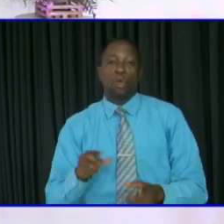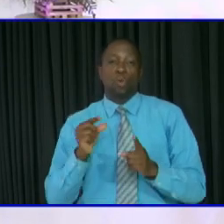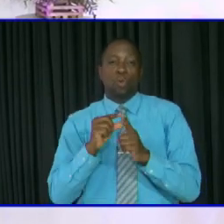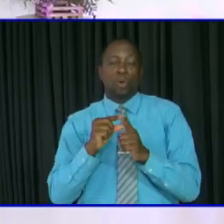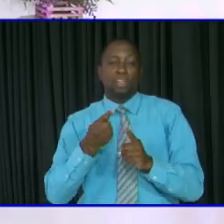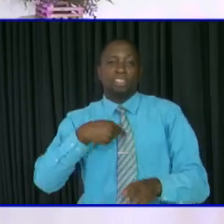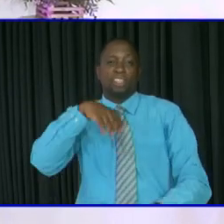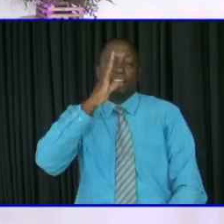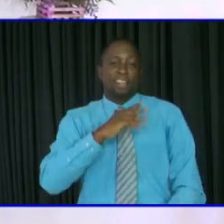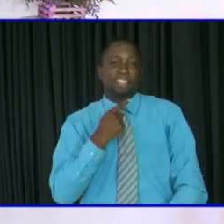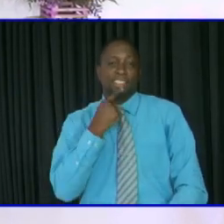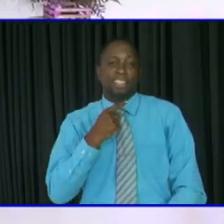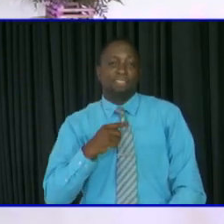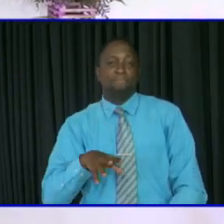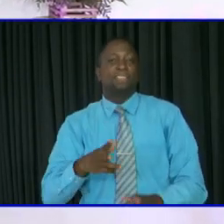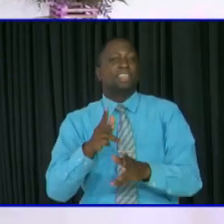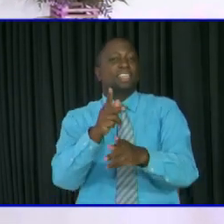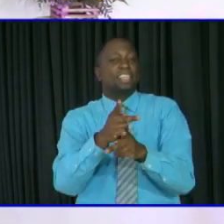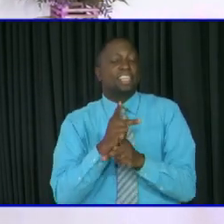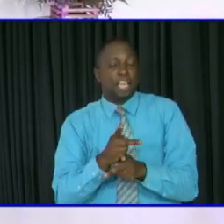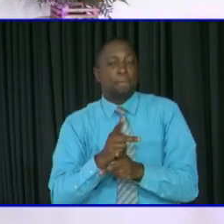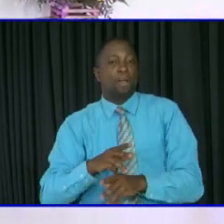his commandments. For